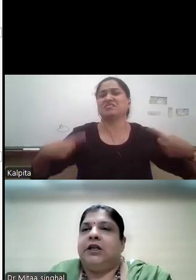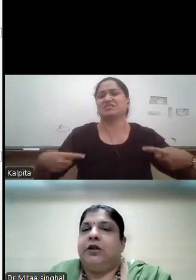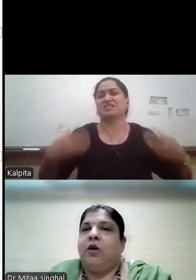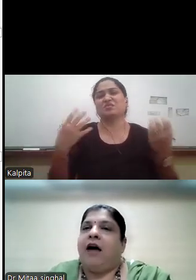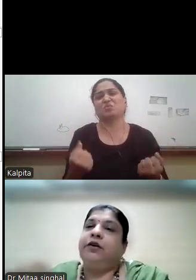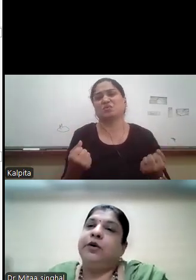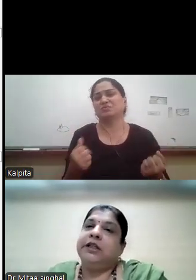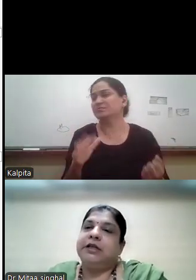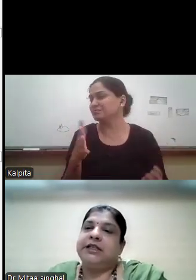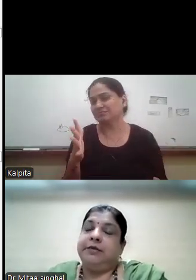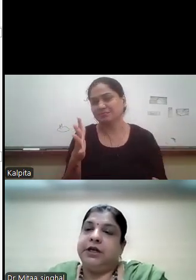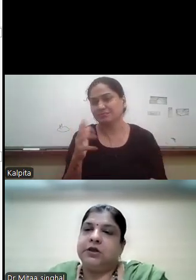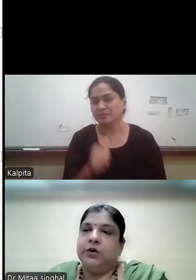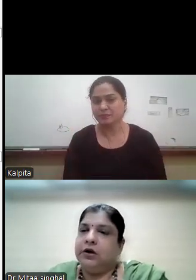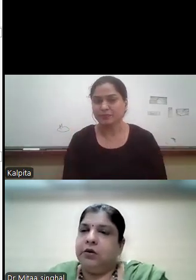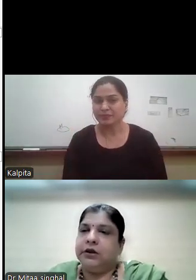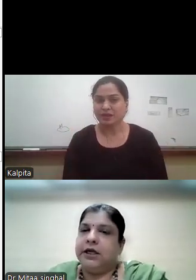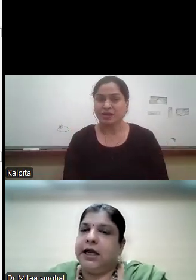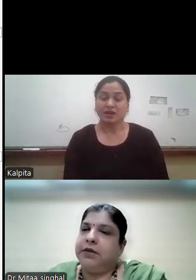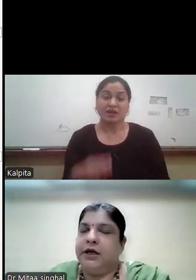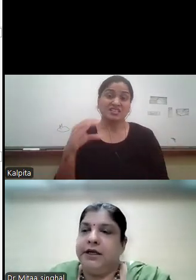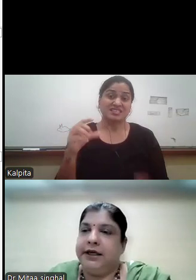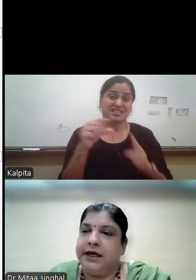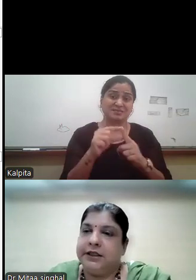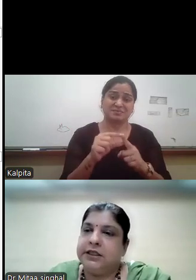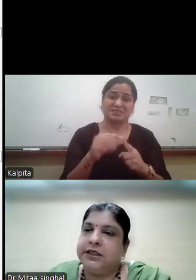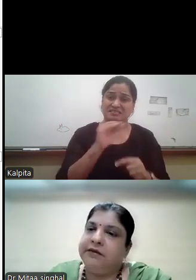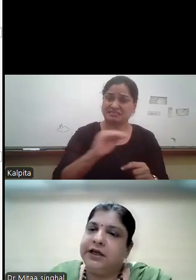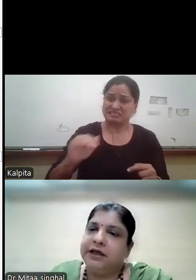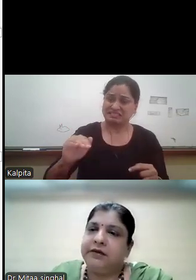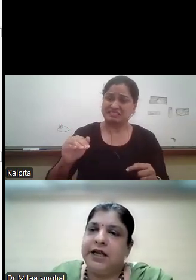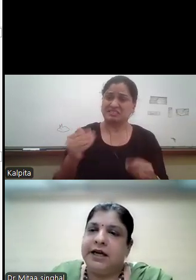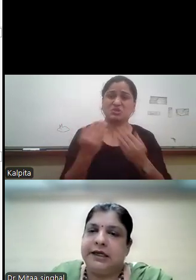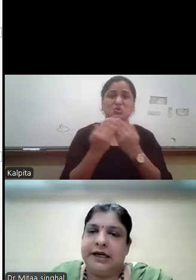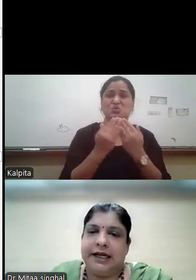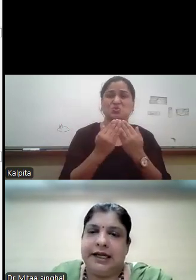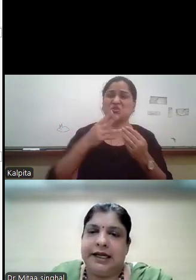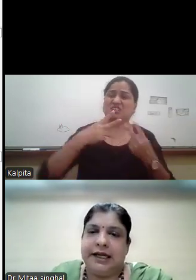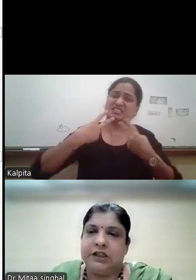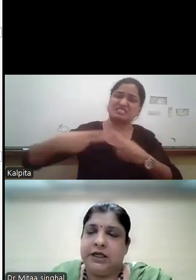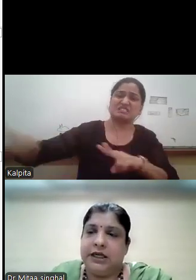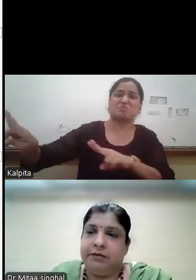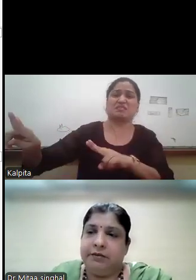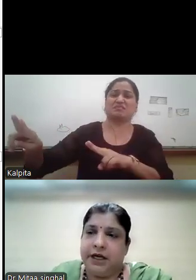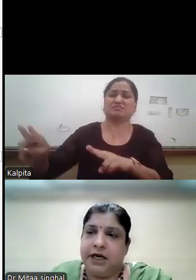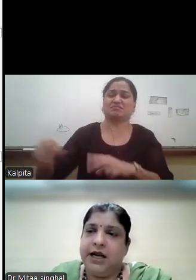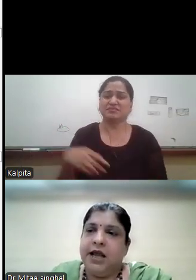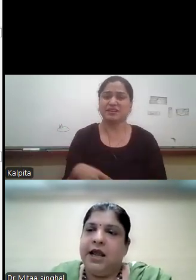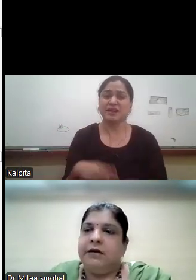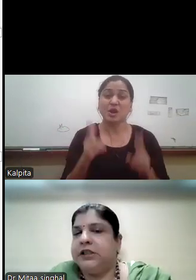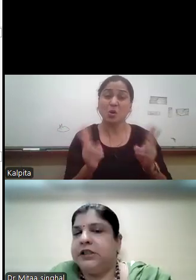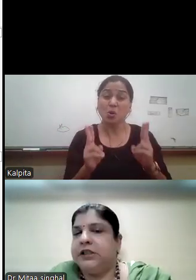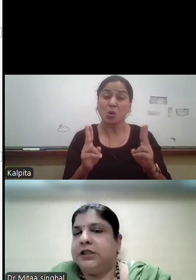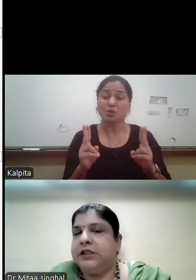that you have to put them in a separate school. No, they can be a part of mainstream. They have normal intelligence. Even if they are intellectually